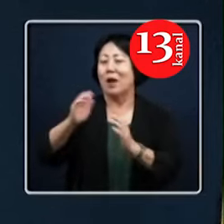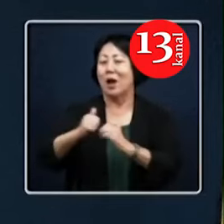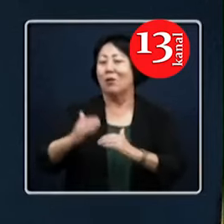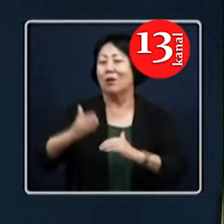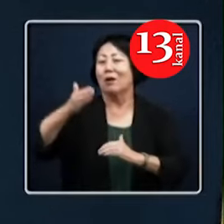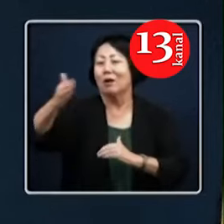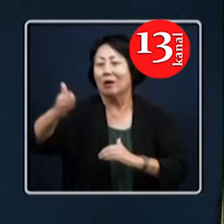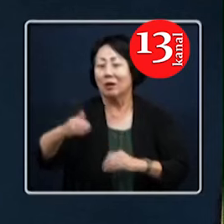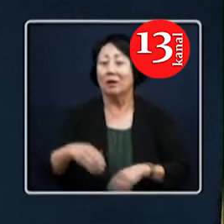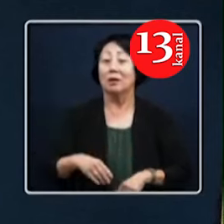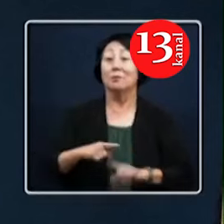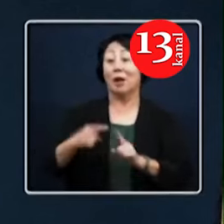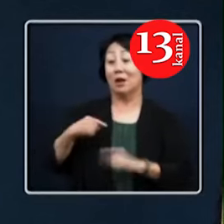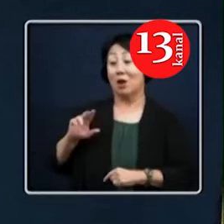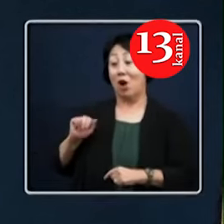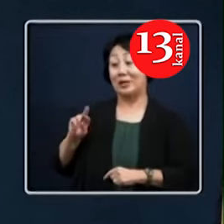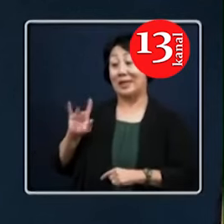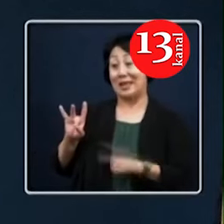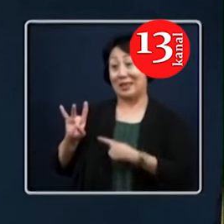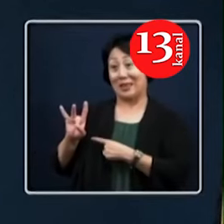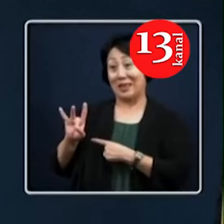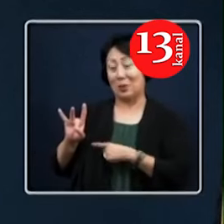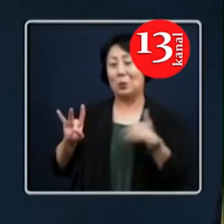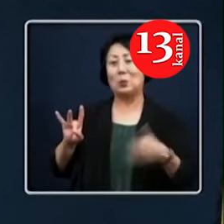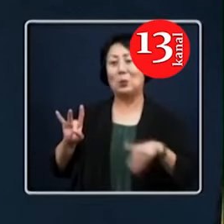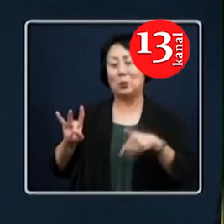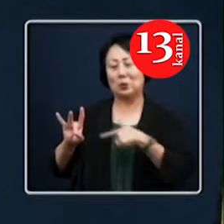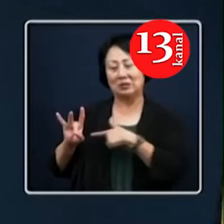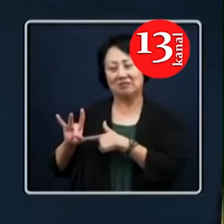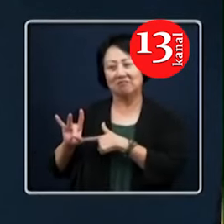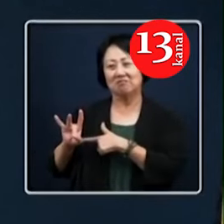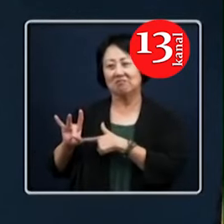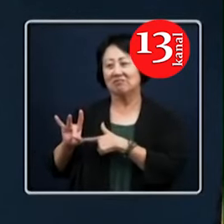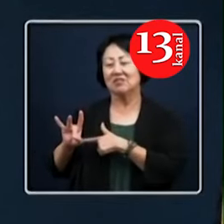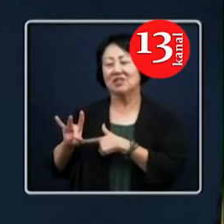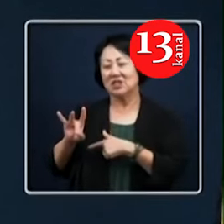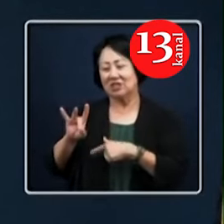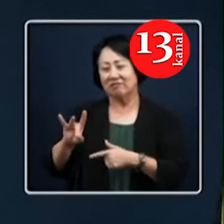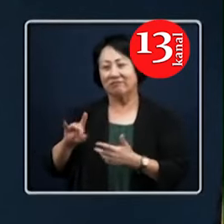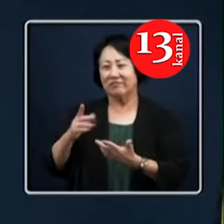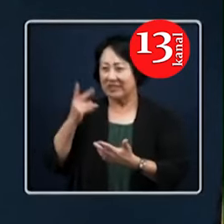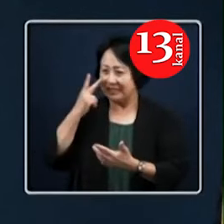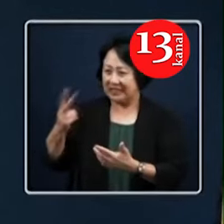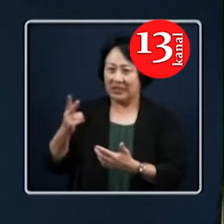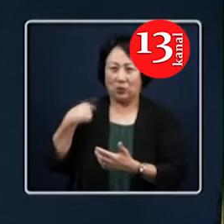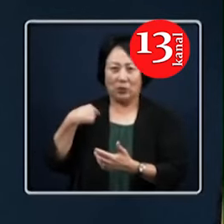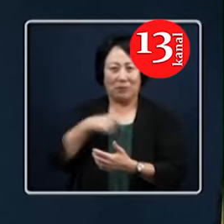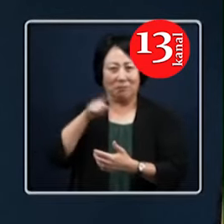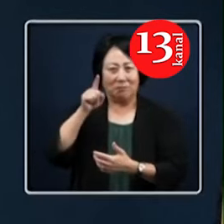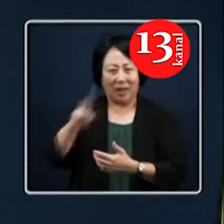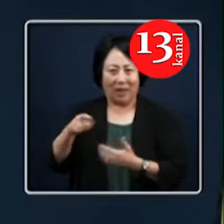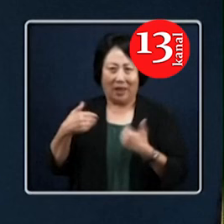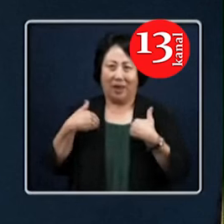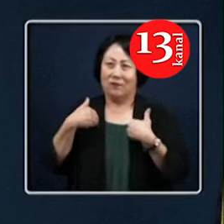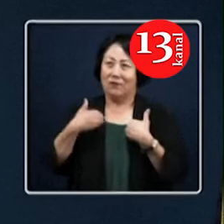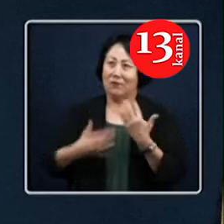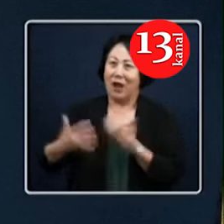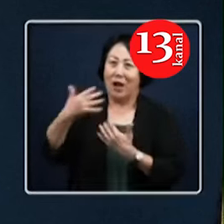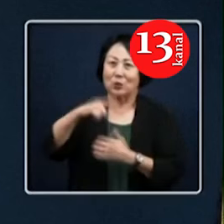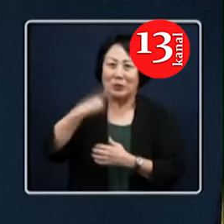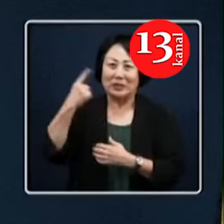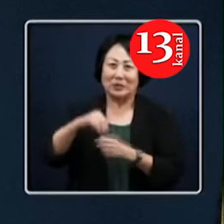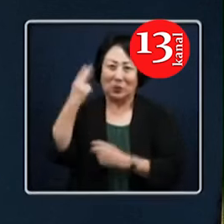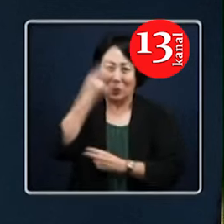the National Weather Service emailed fire managers an unprecedented advance warning on August 4, 2023, of the danger that